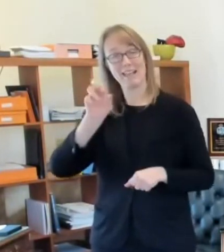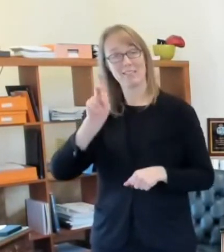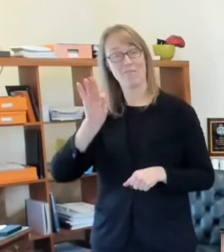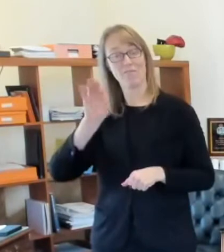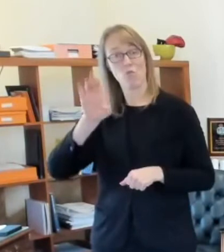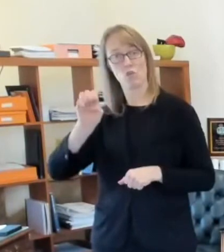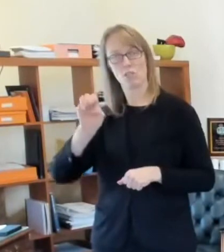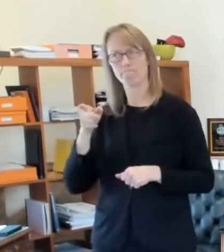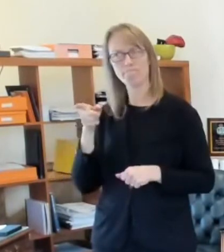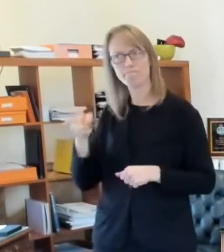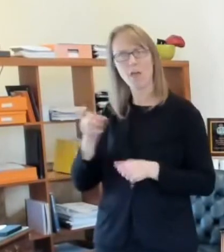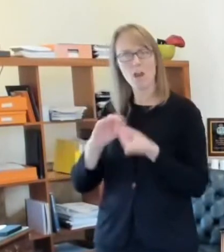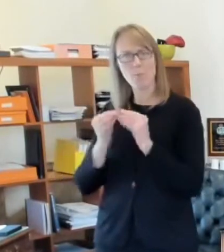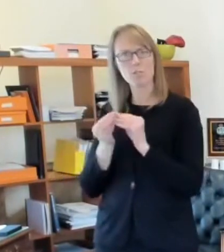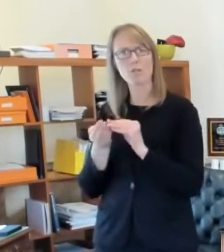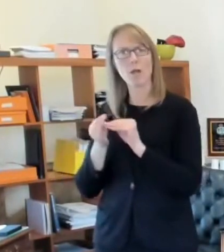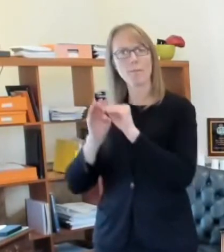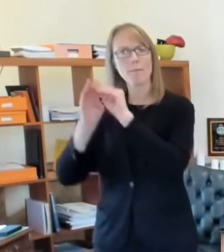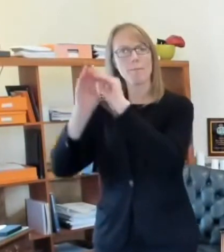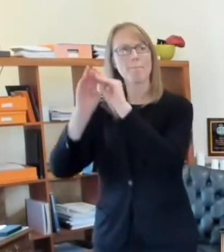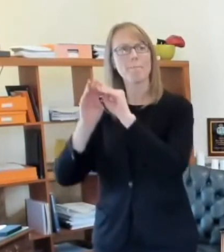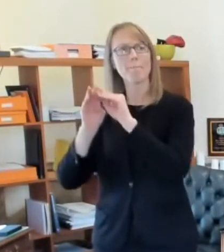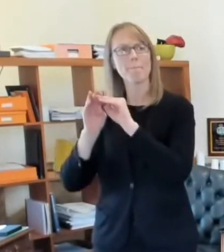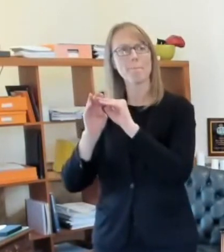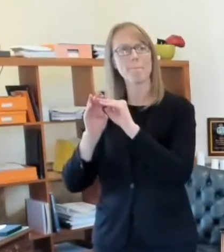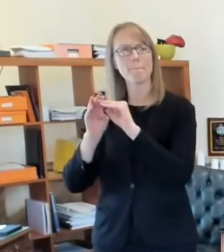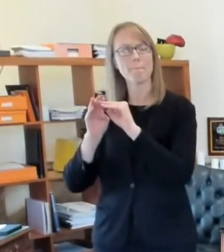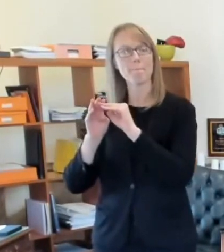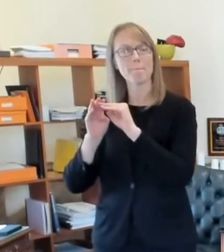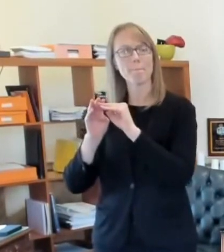to know if that sort of metric comes into consideration.